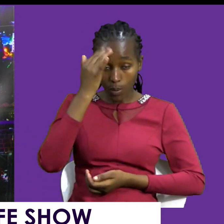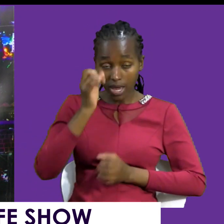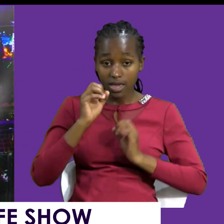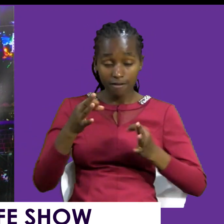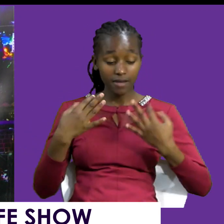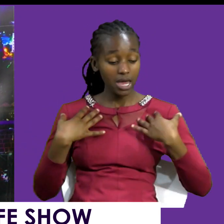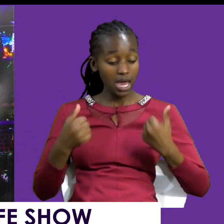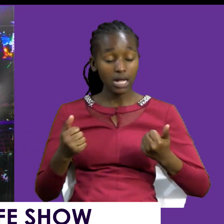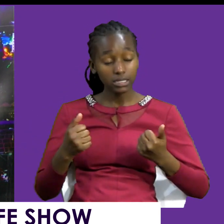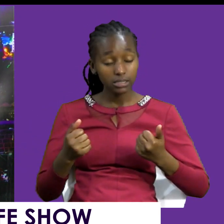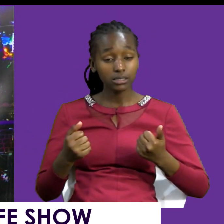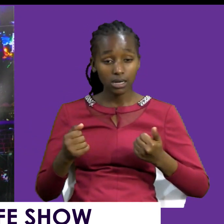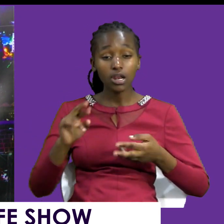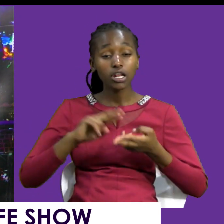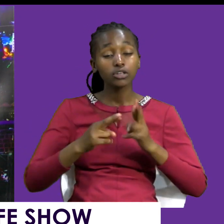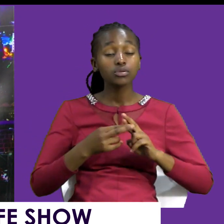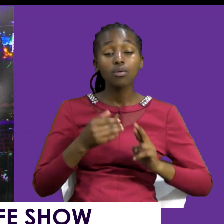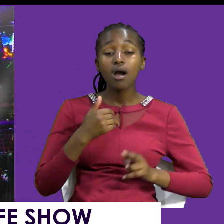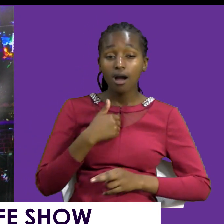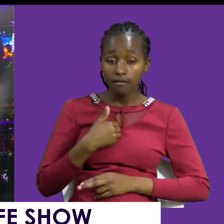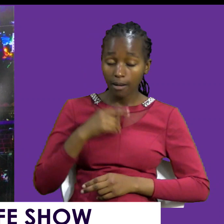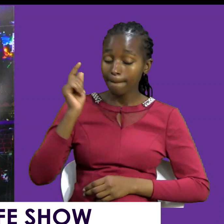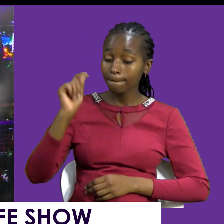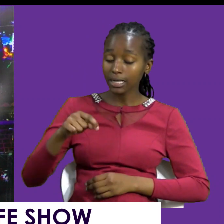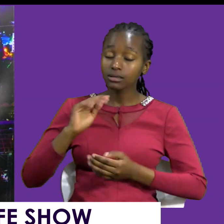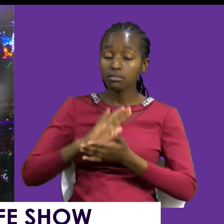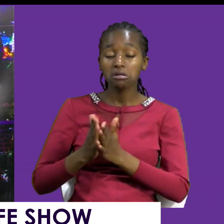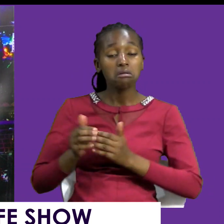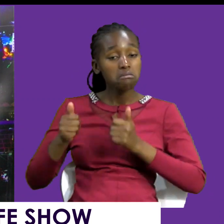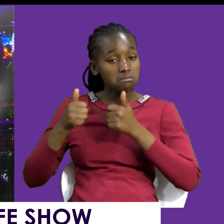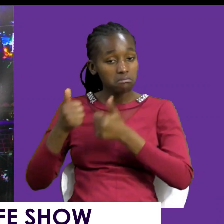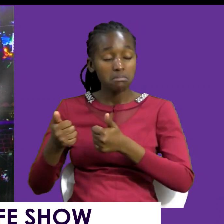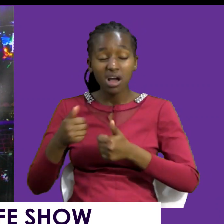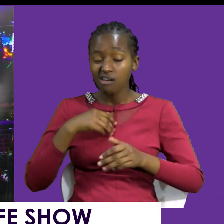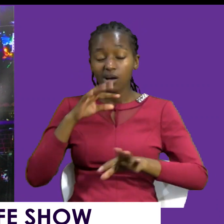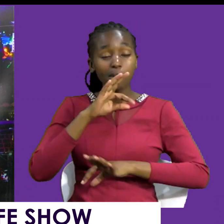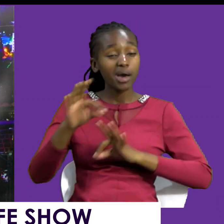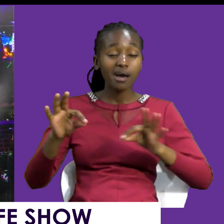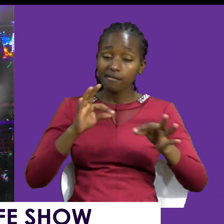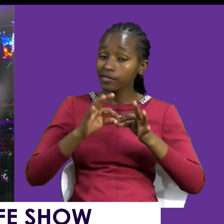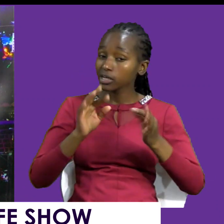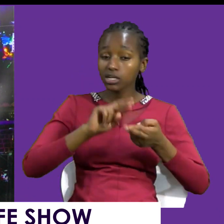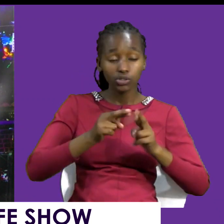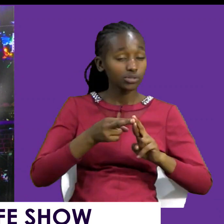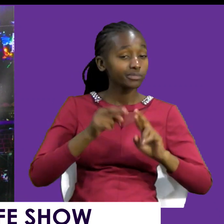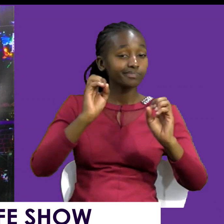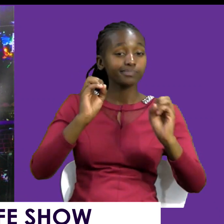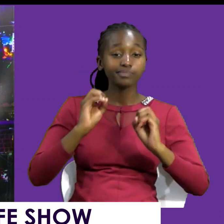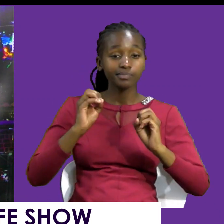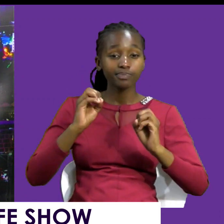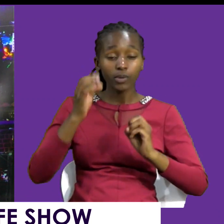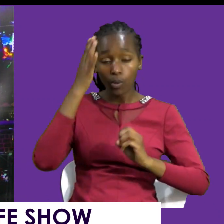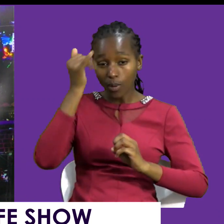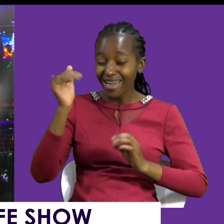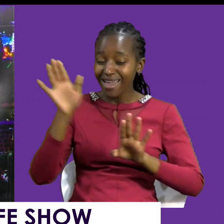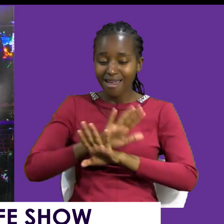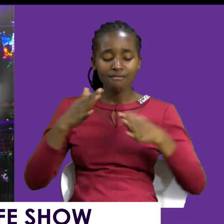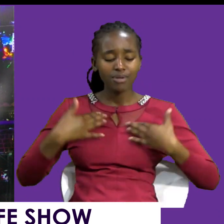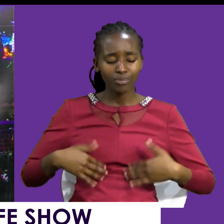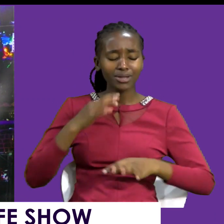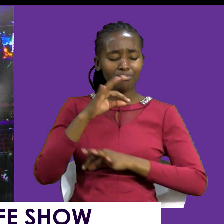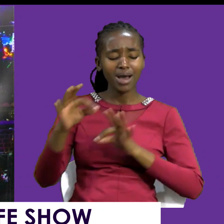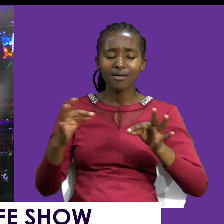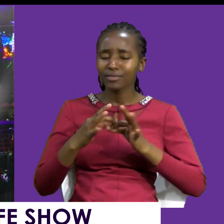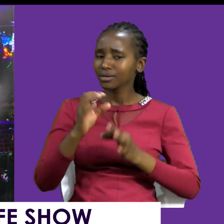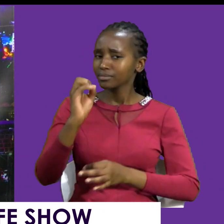through, raising up. There is no perfect relationship. You will have to go through, you are not dealing with perfect people. You are